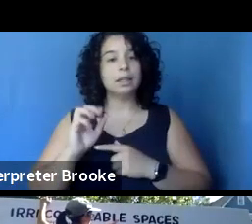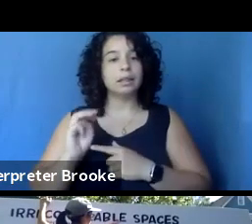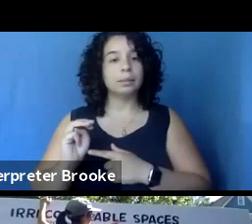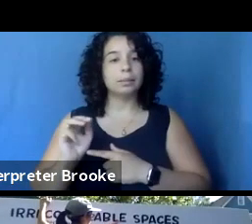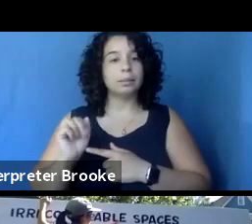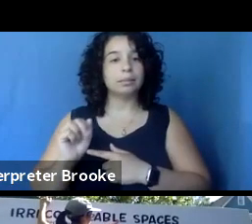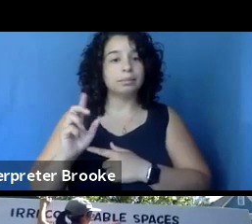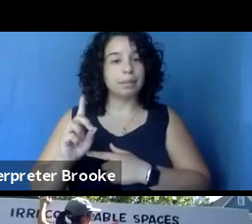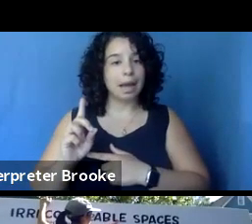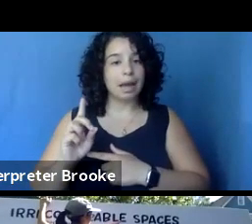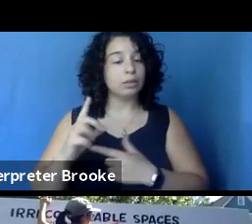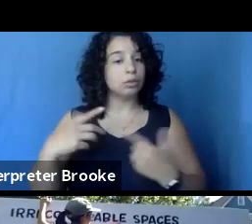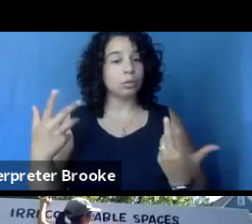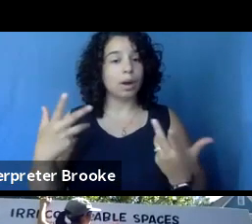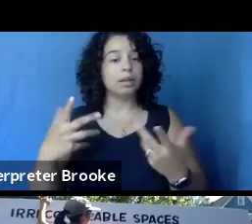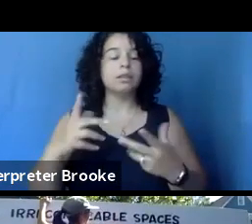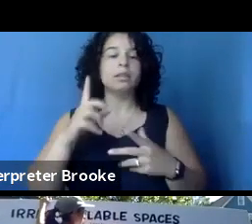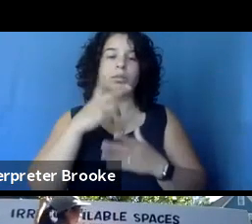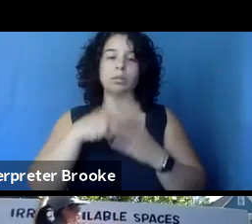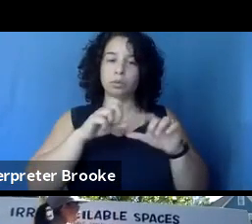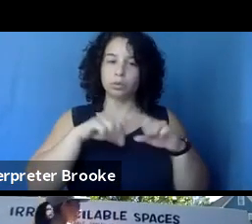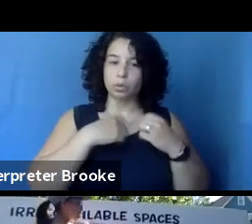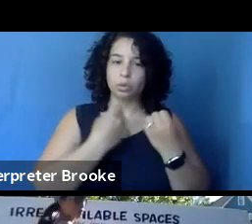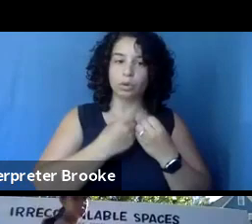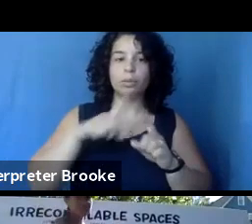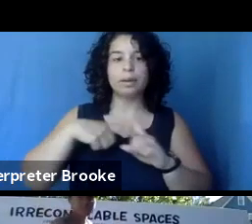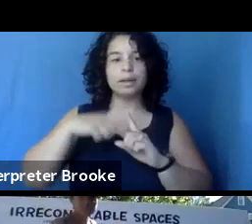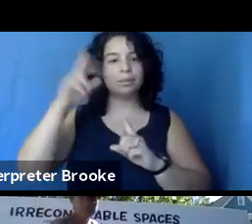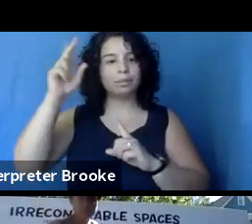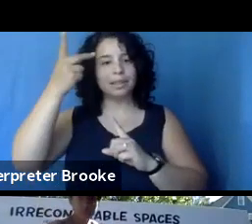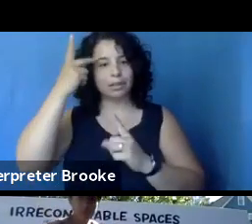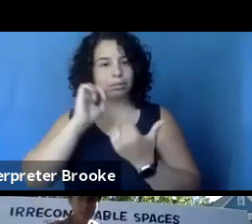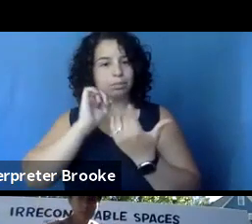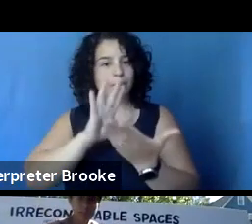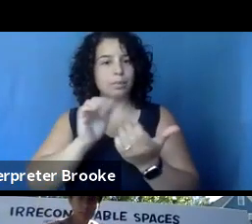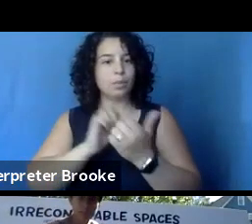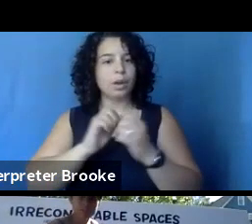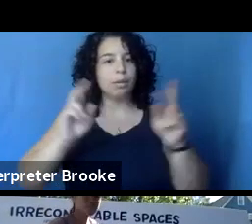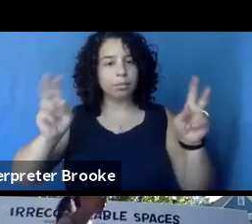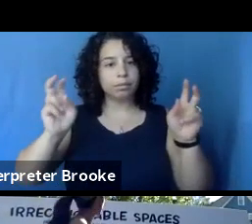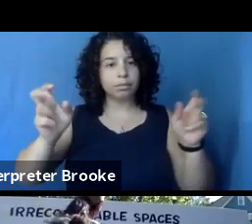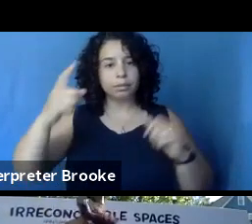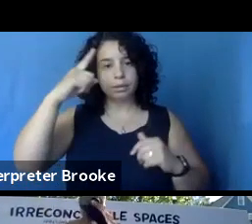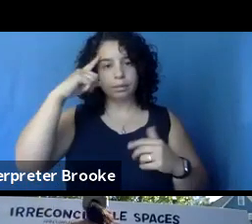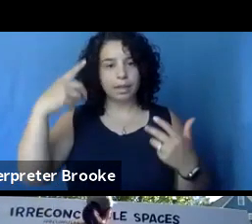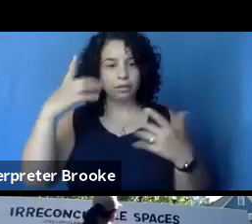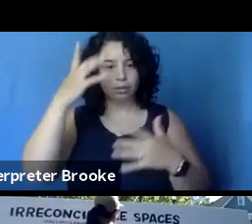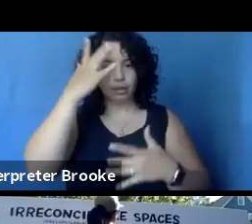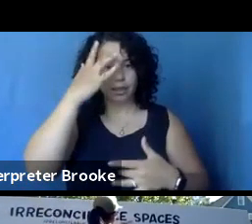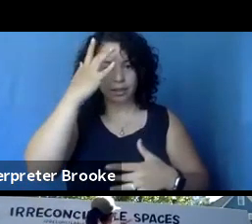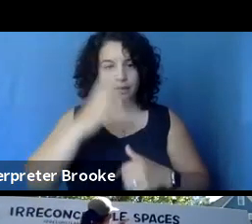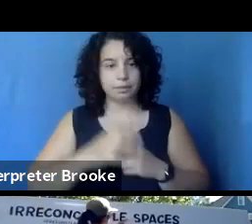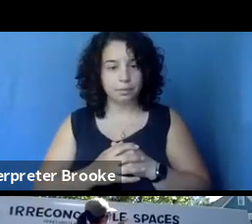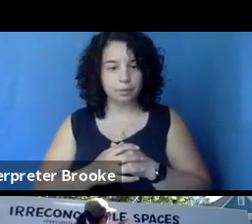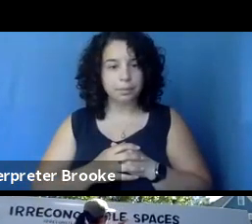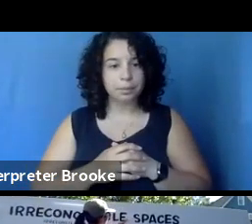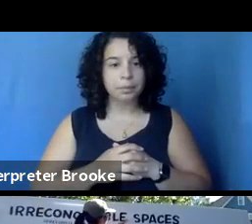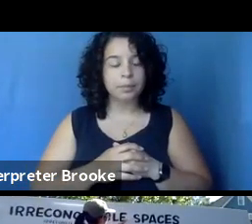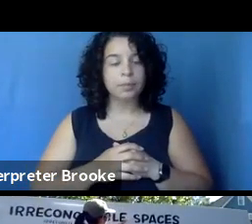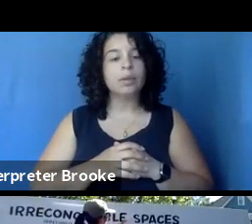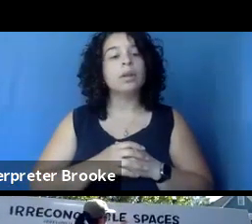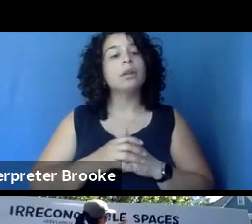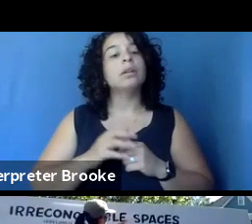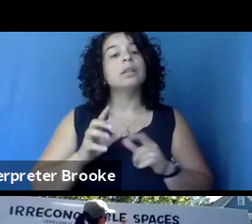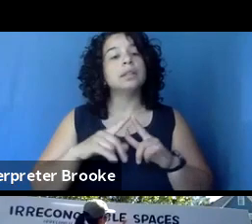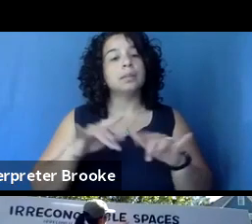political orientation to mental illness, quote unquote mental illness. And also in relation